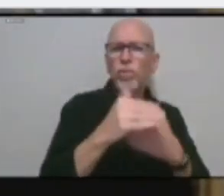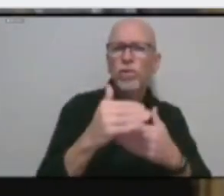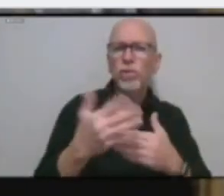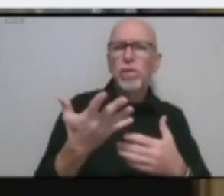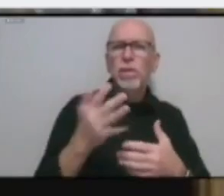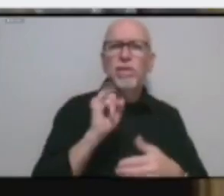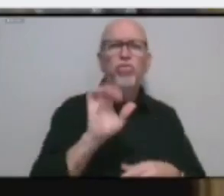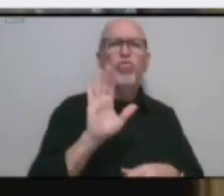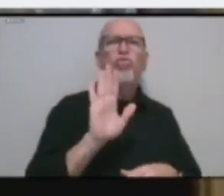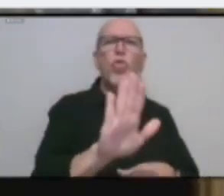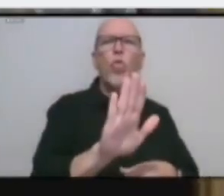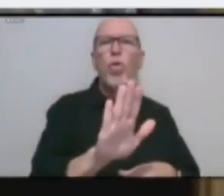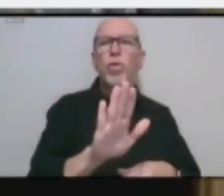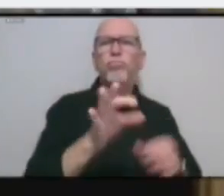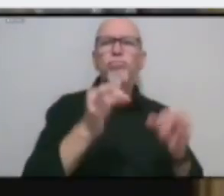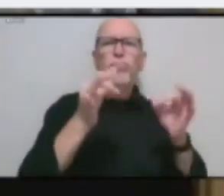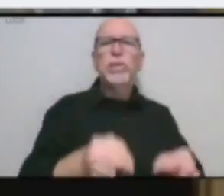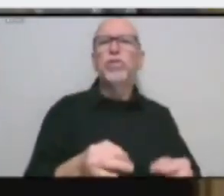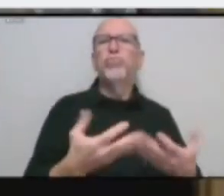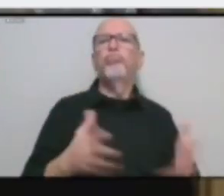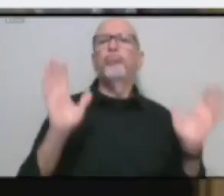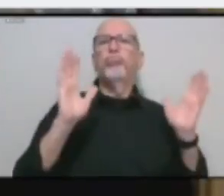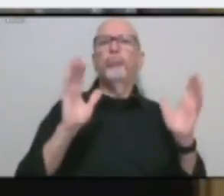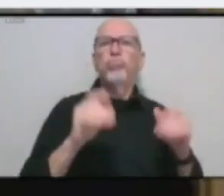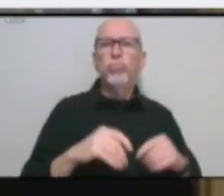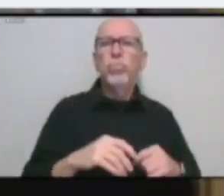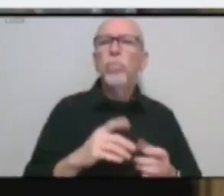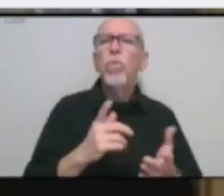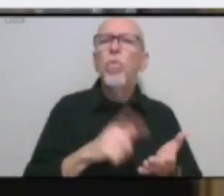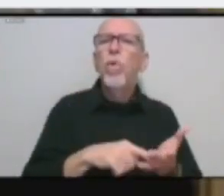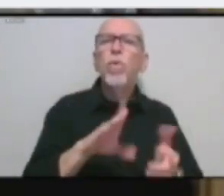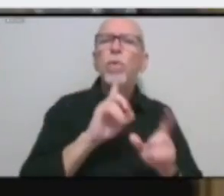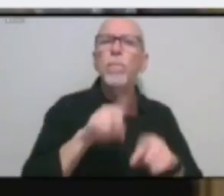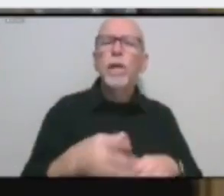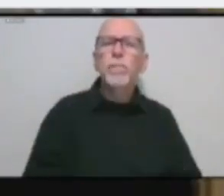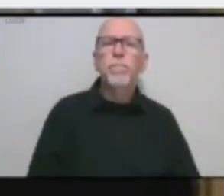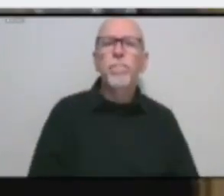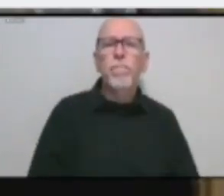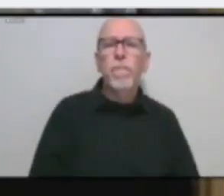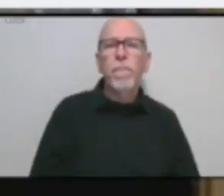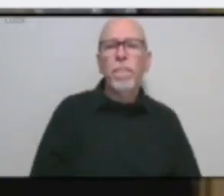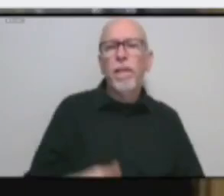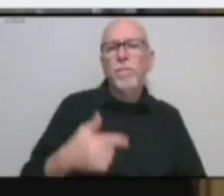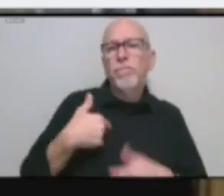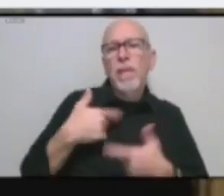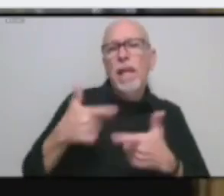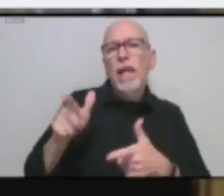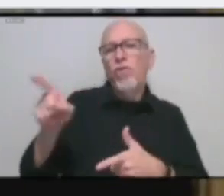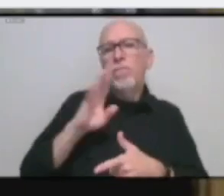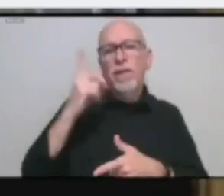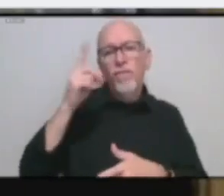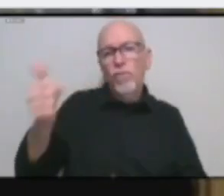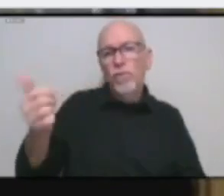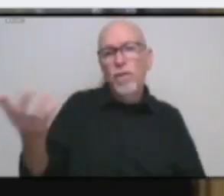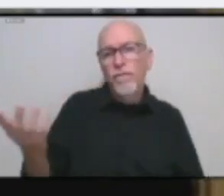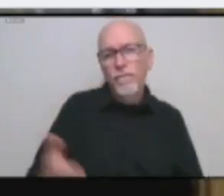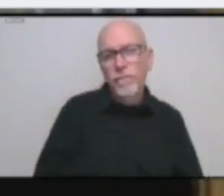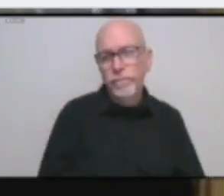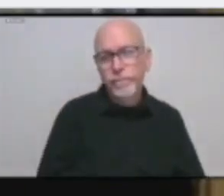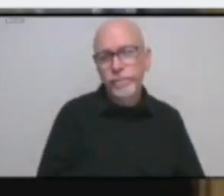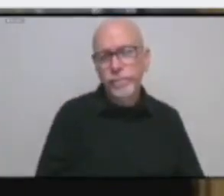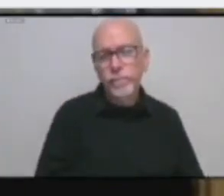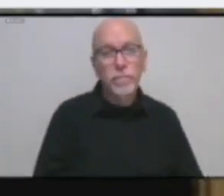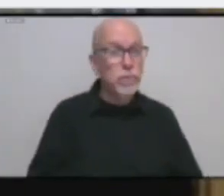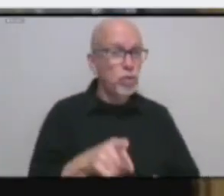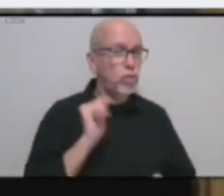your unilateral decisions. What's your response to that? I'll let her speak for herself. But you will